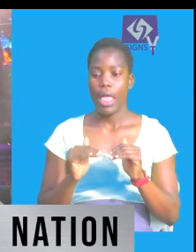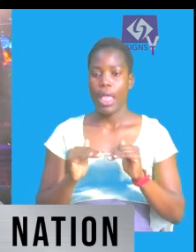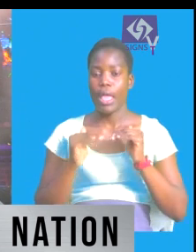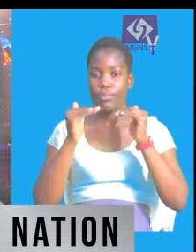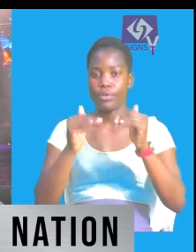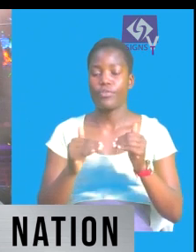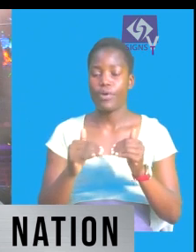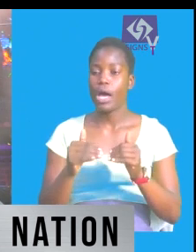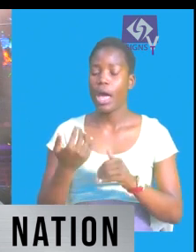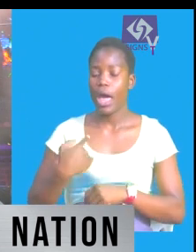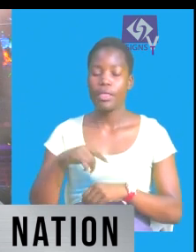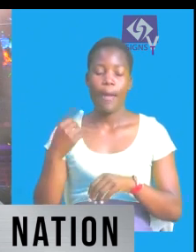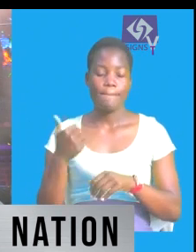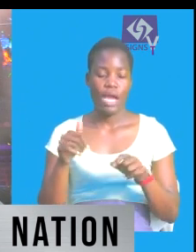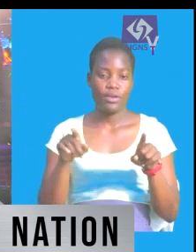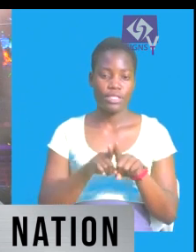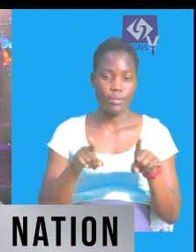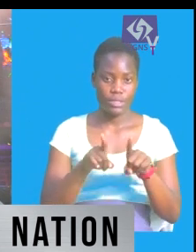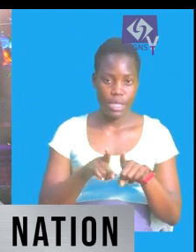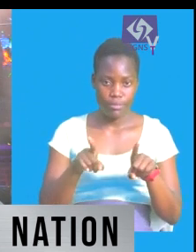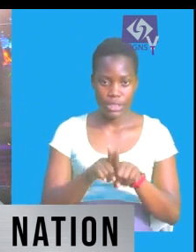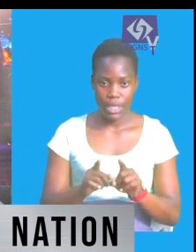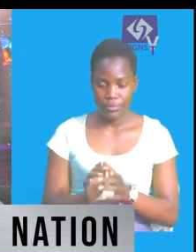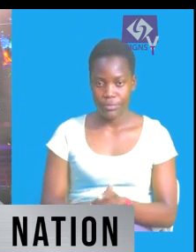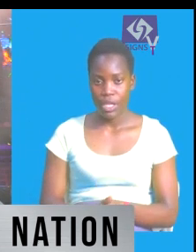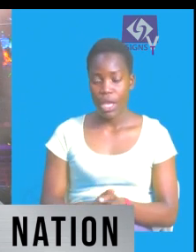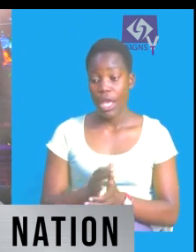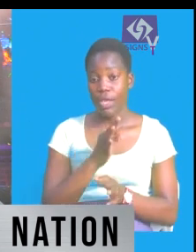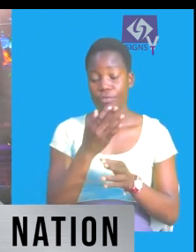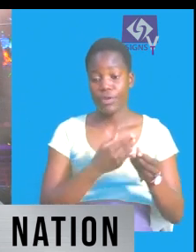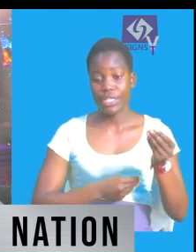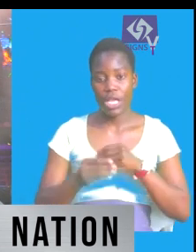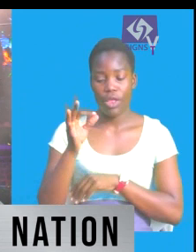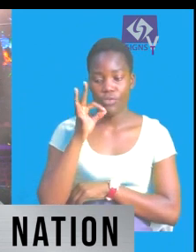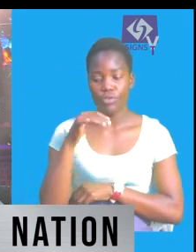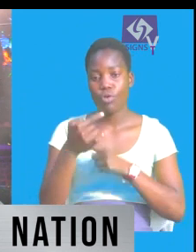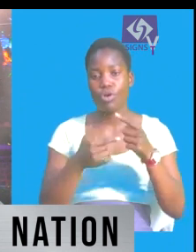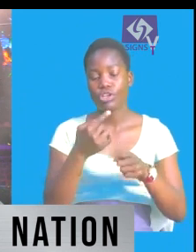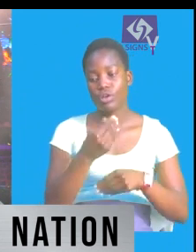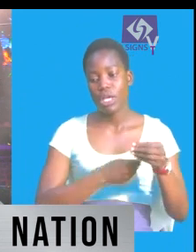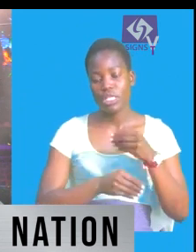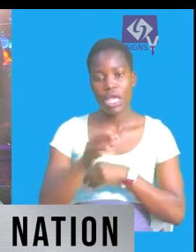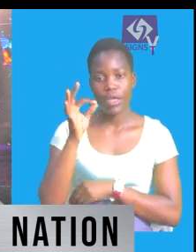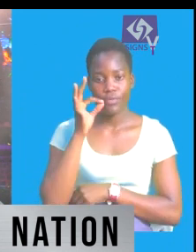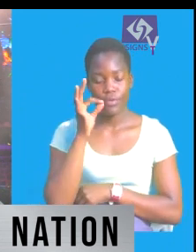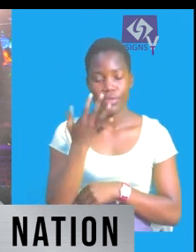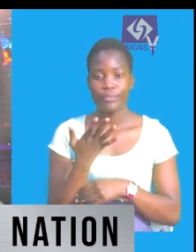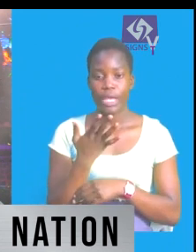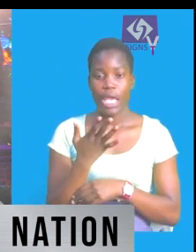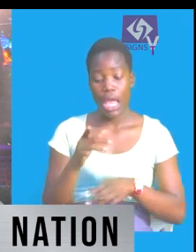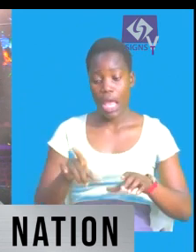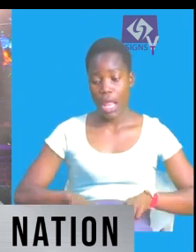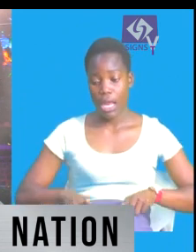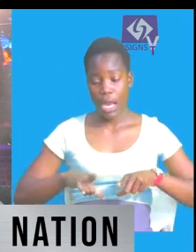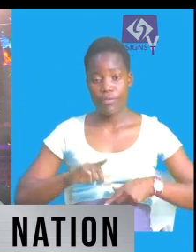tu mtindo ni ule ule. Kama you are selling fruits, you're still selling fruits. If anything, life has become a bit harder